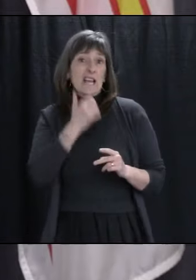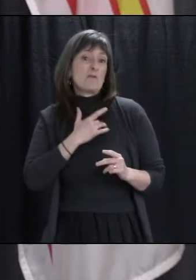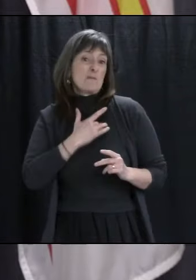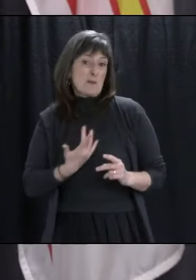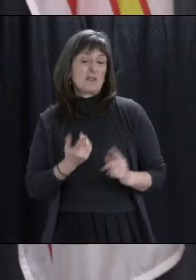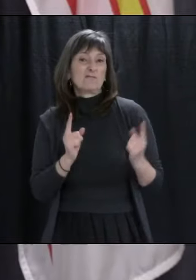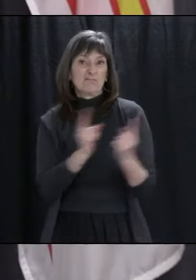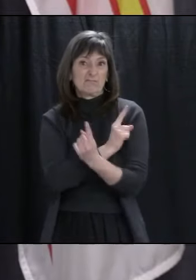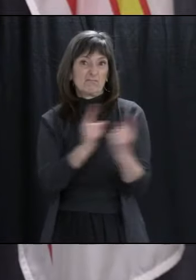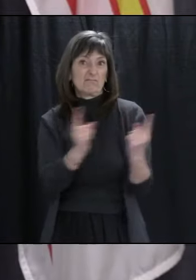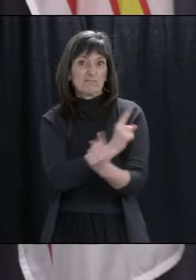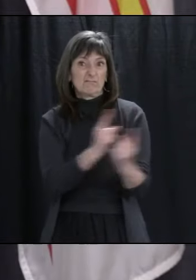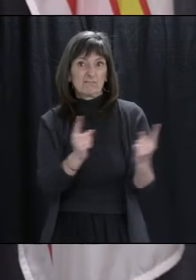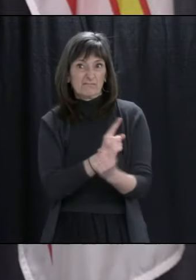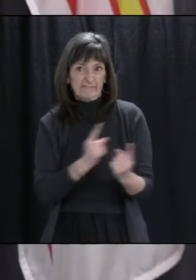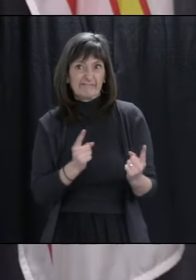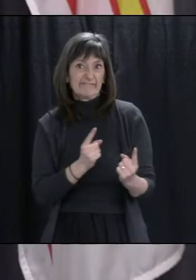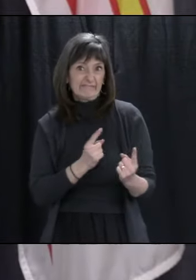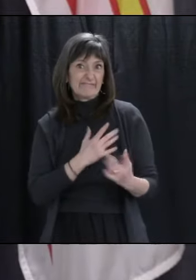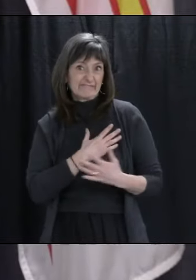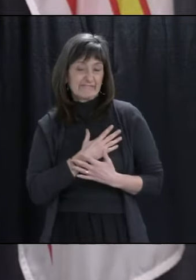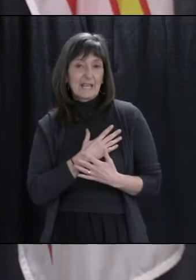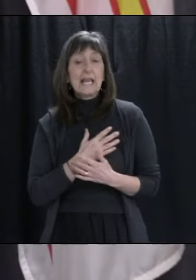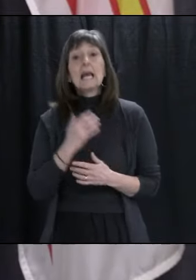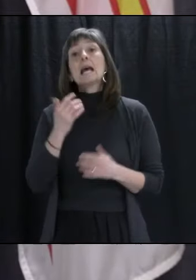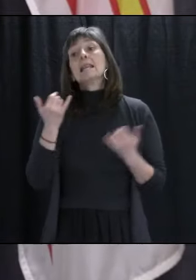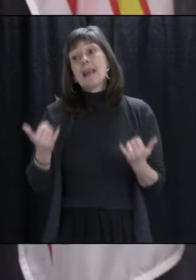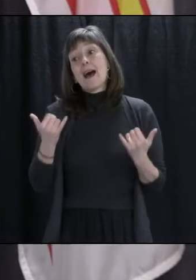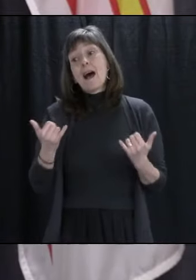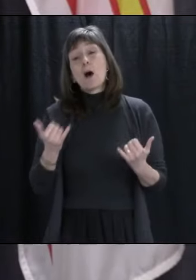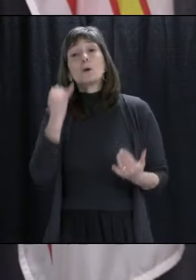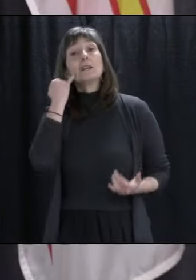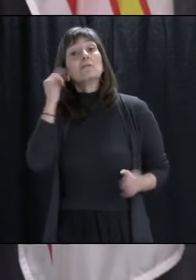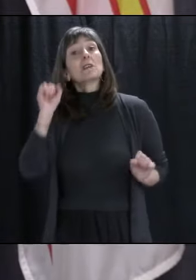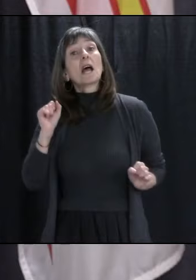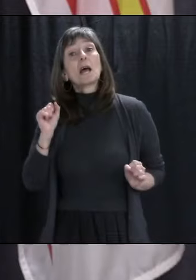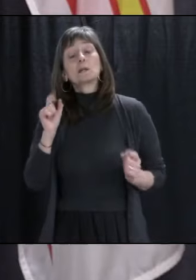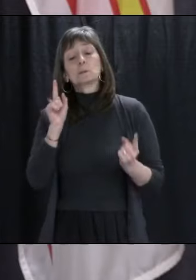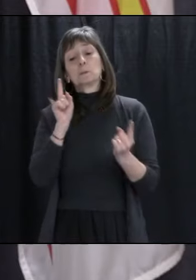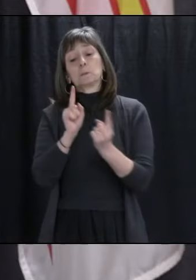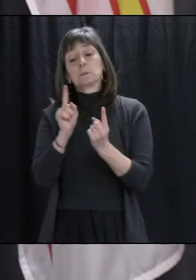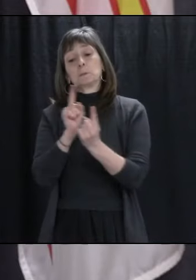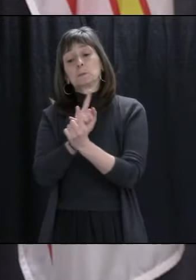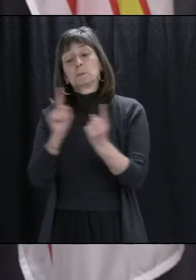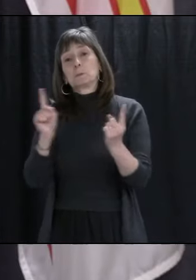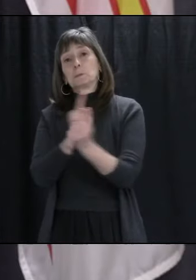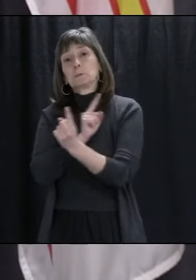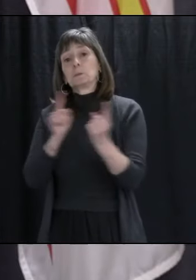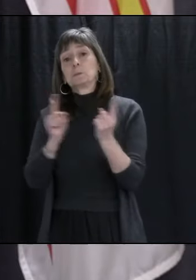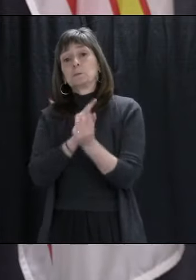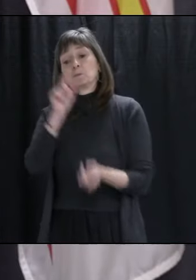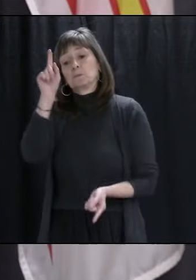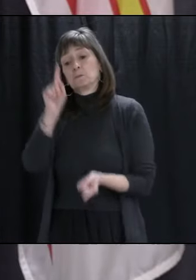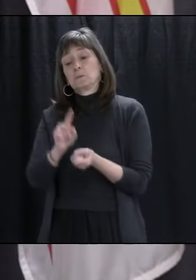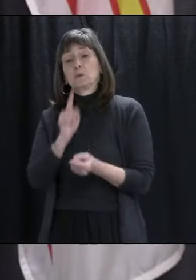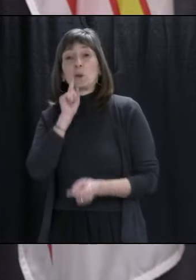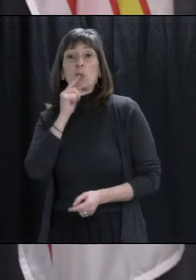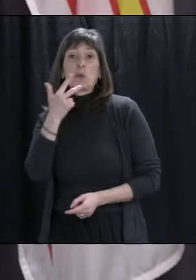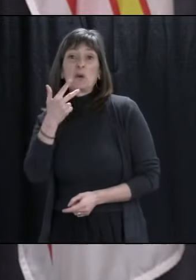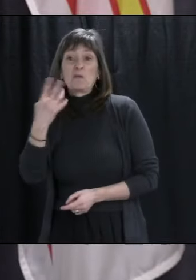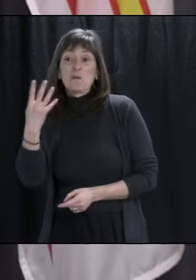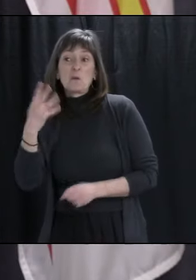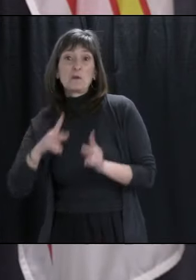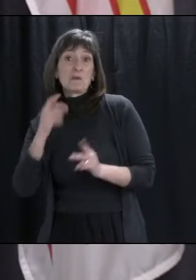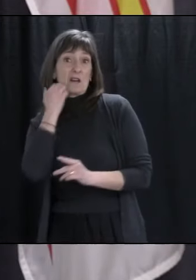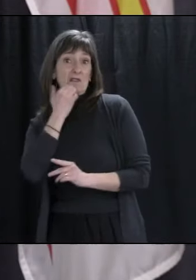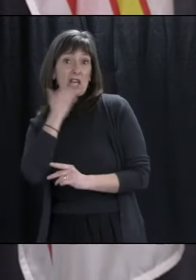number of close interactions to an average of 3 or 4 people a day, then we can significantly reduce the rate of spread and flatten the